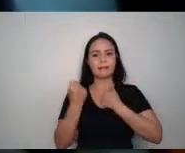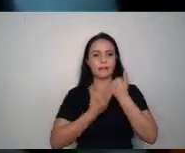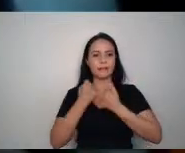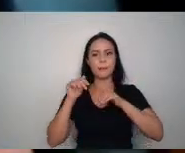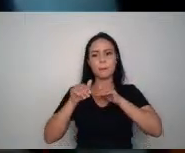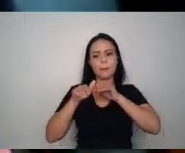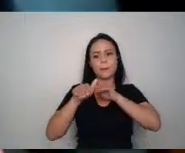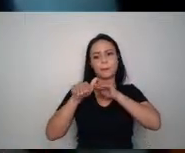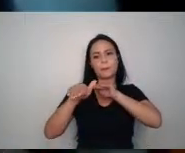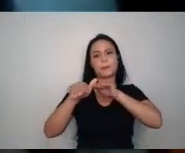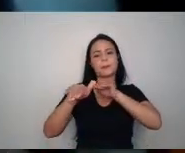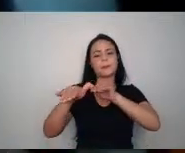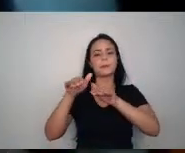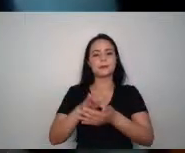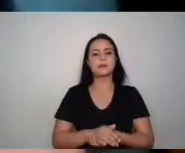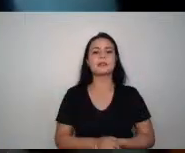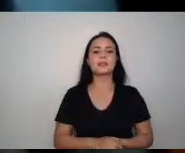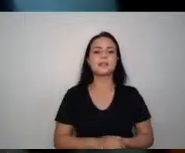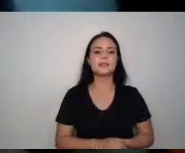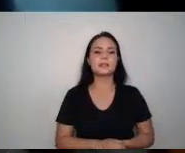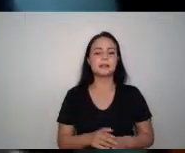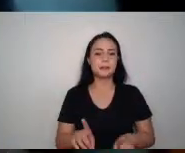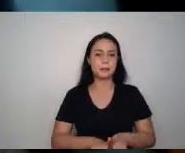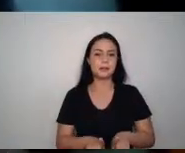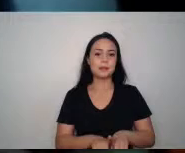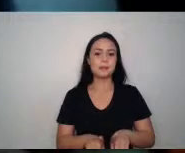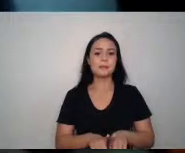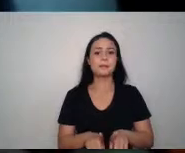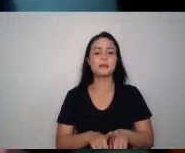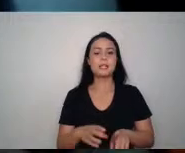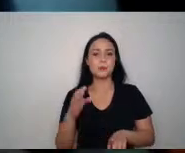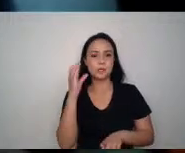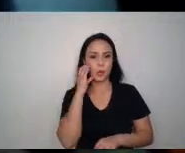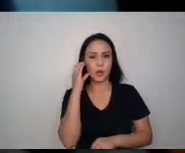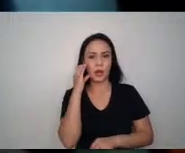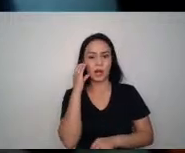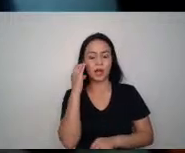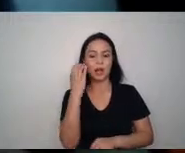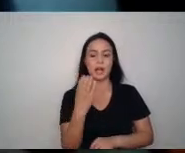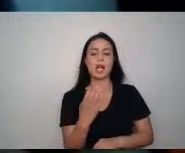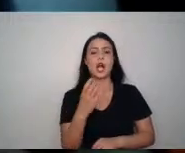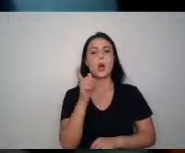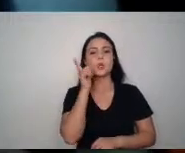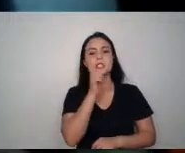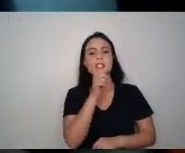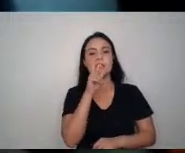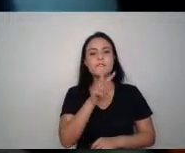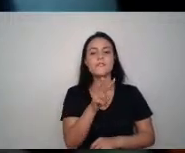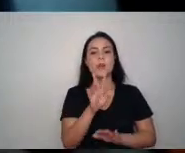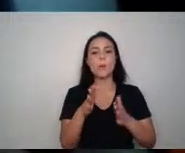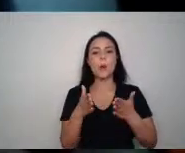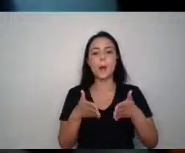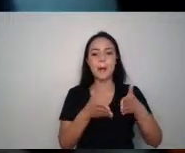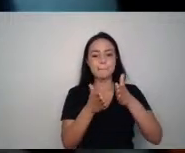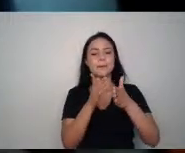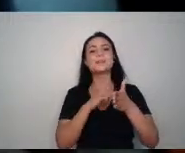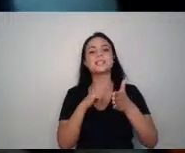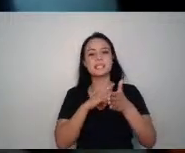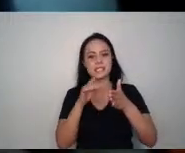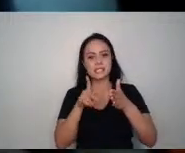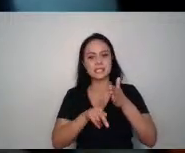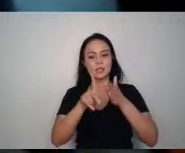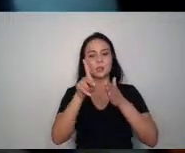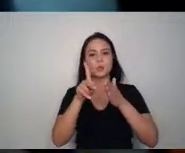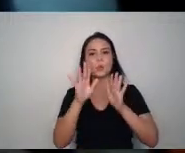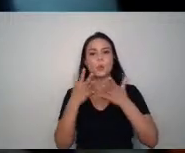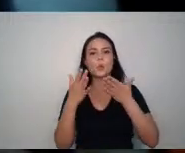look at. And you might be driving and you might have to use your cell phone to see what